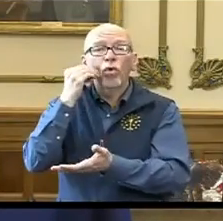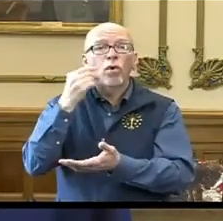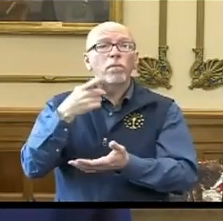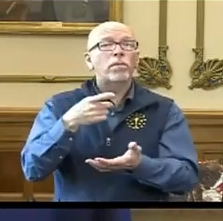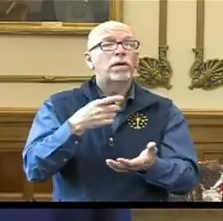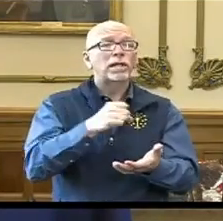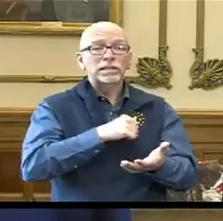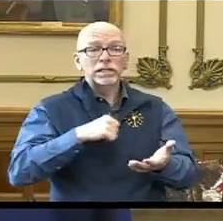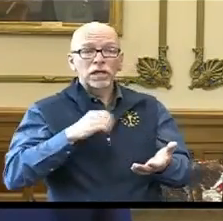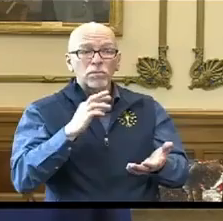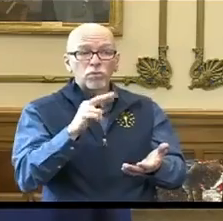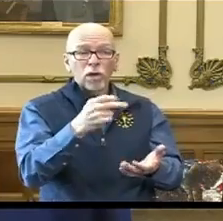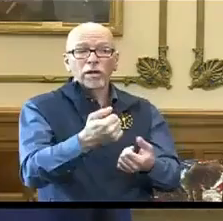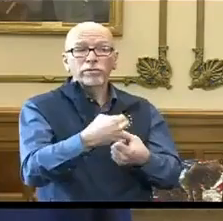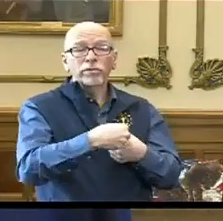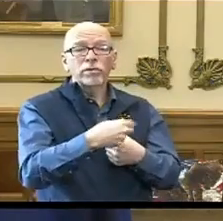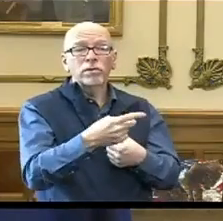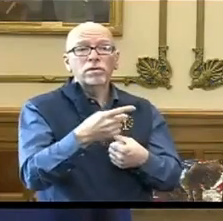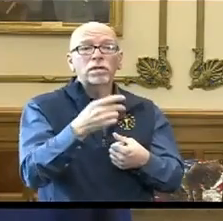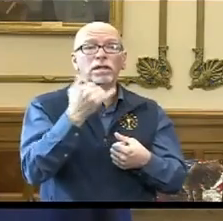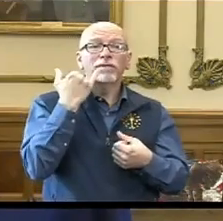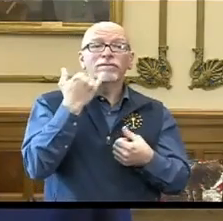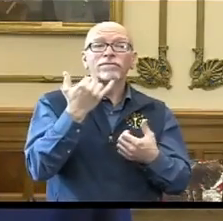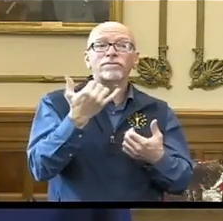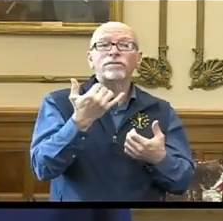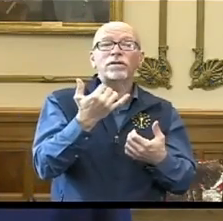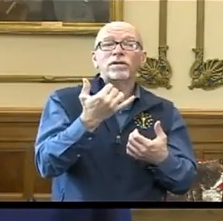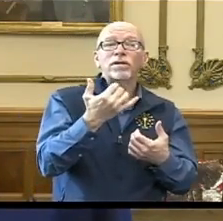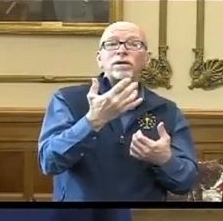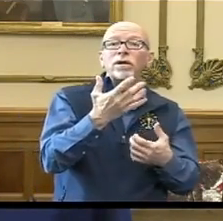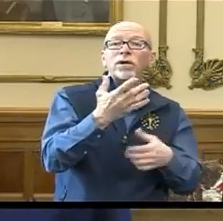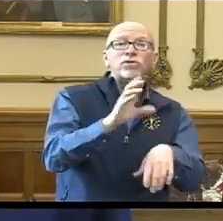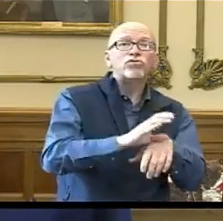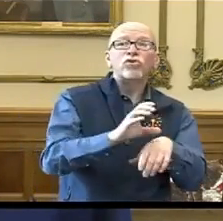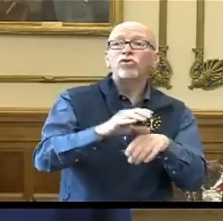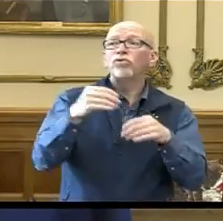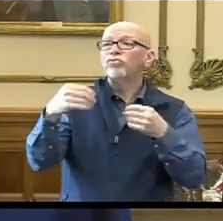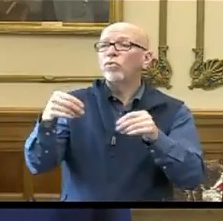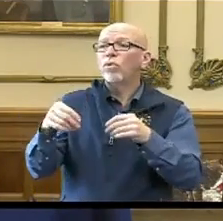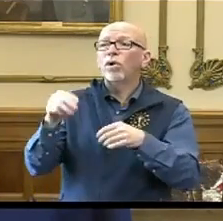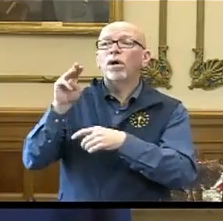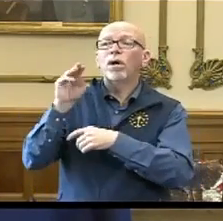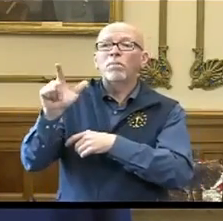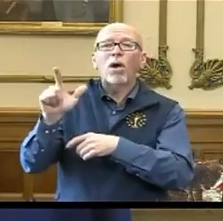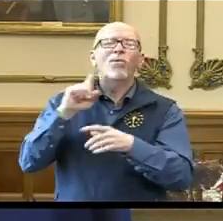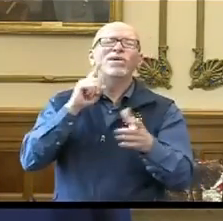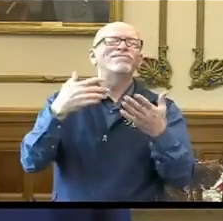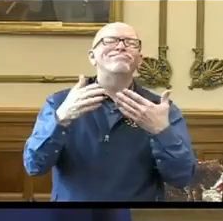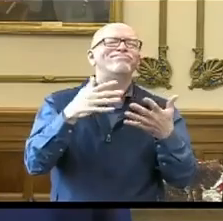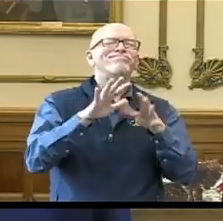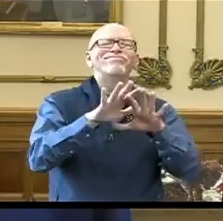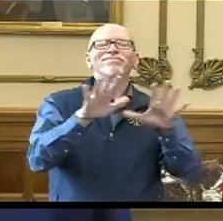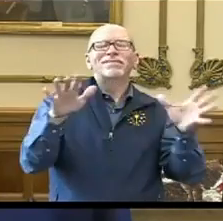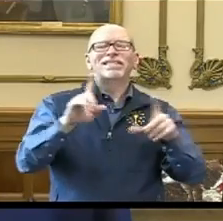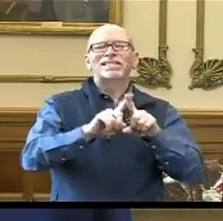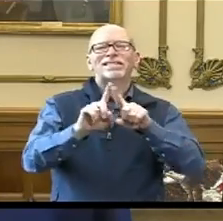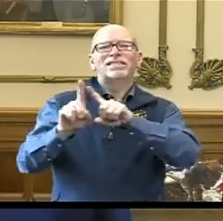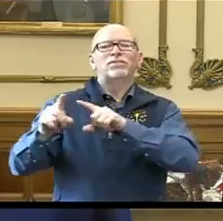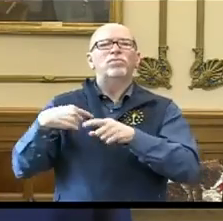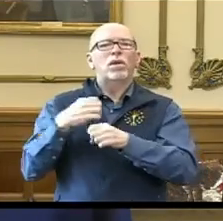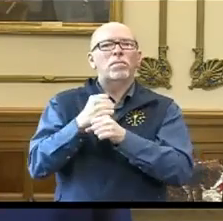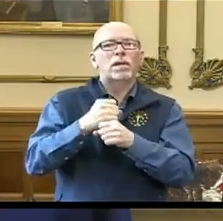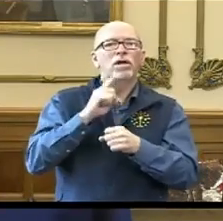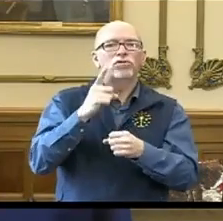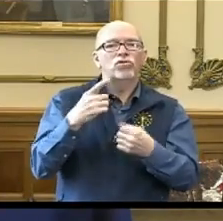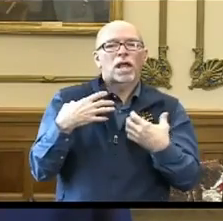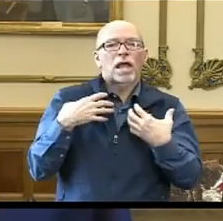please chime in, Senator Braun, if it's ag or churches or retail or malls, the list just goes on and on and on, and we want to make sure that the